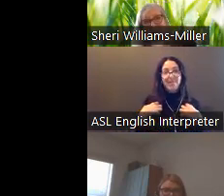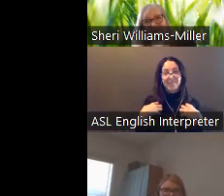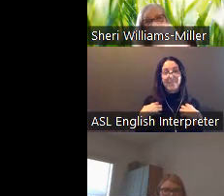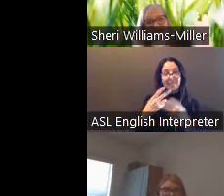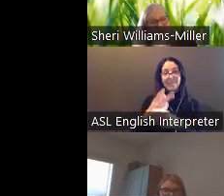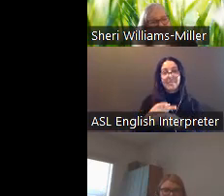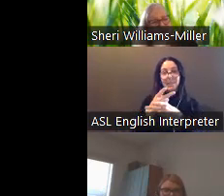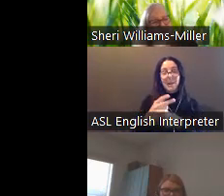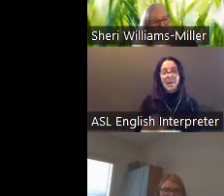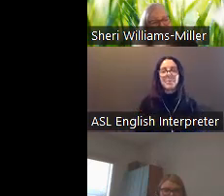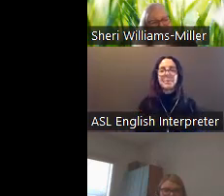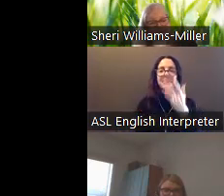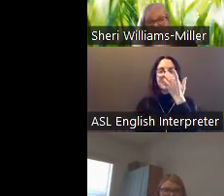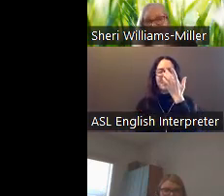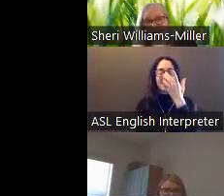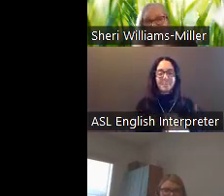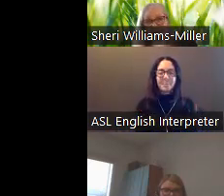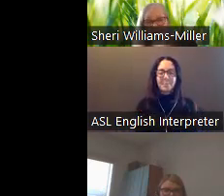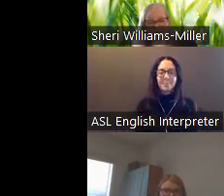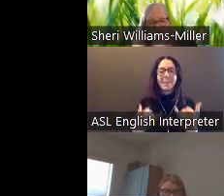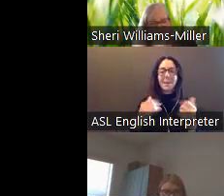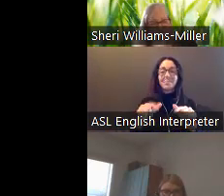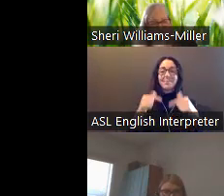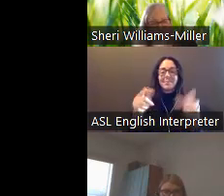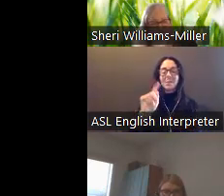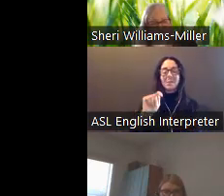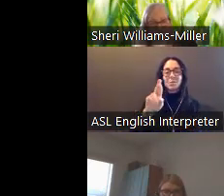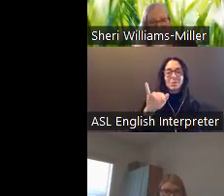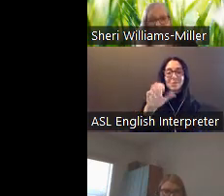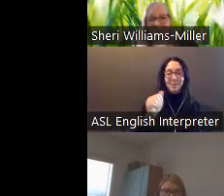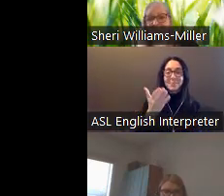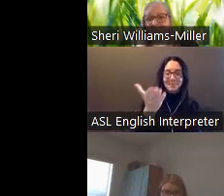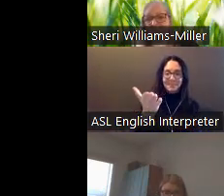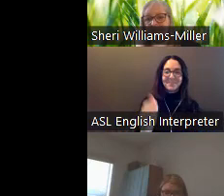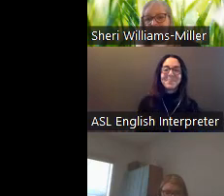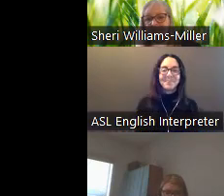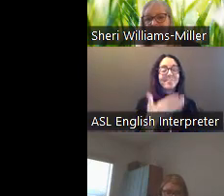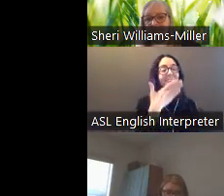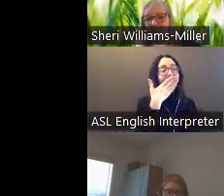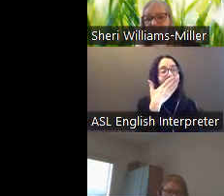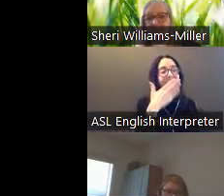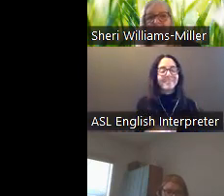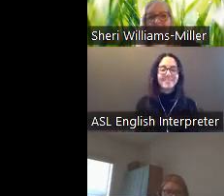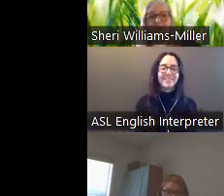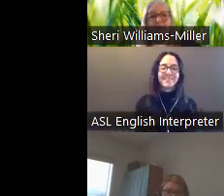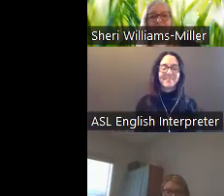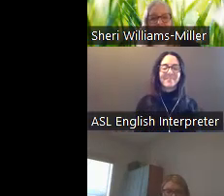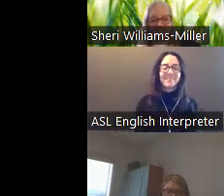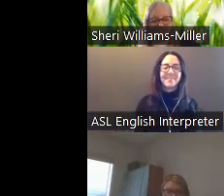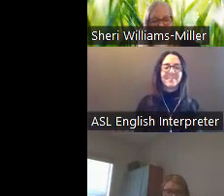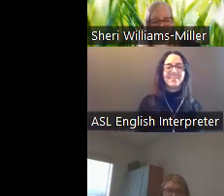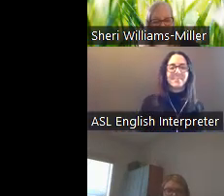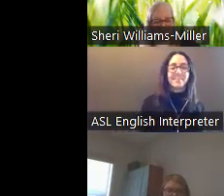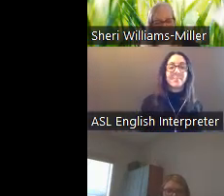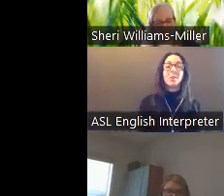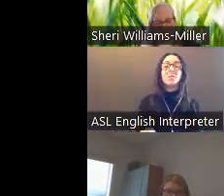care. And with that, I'm going to pass it back to Tricia. Thank you, Sheri. So where we hope to